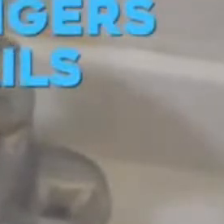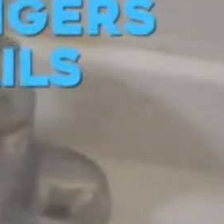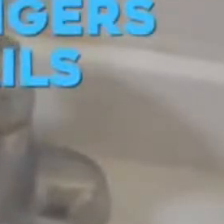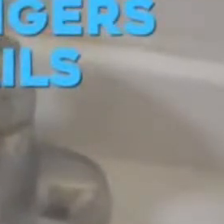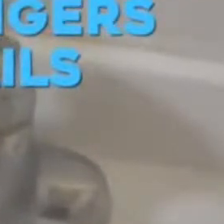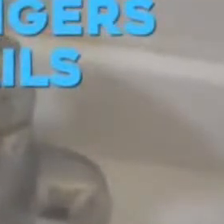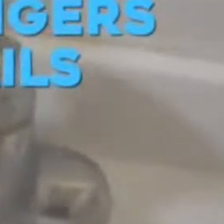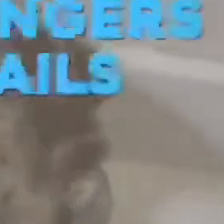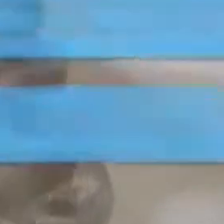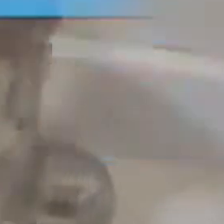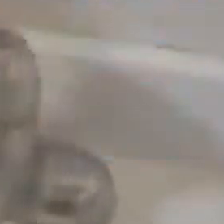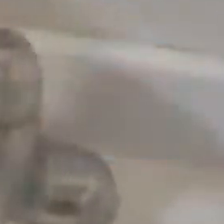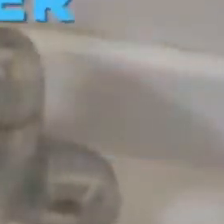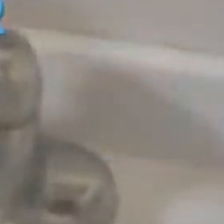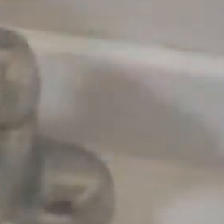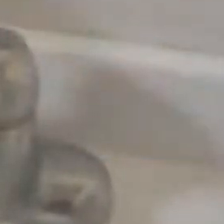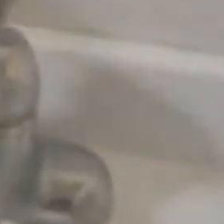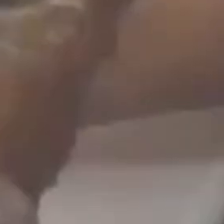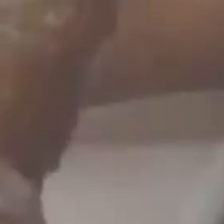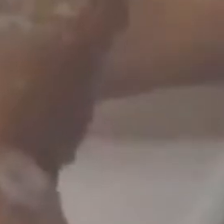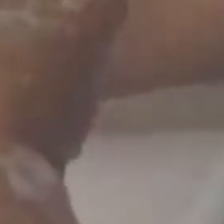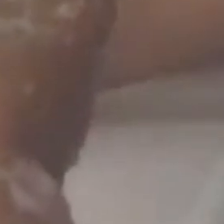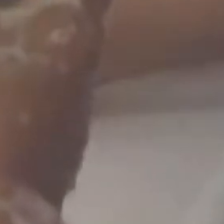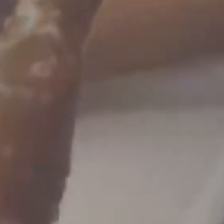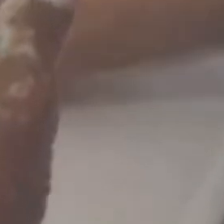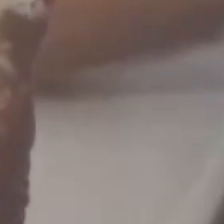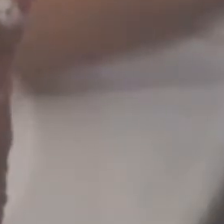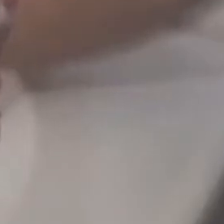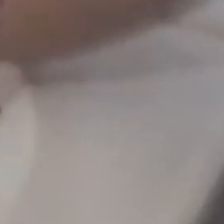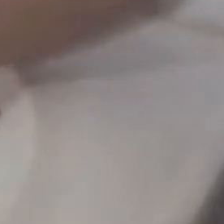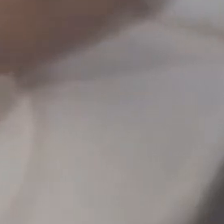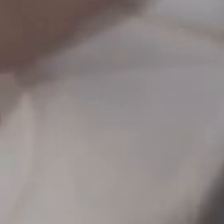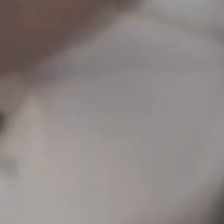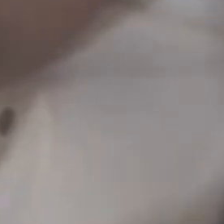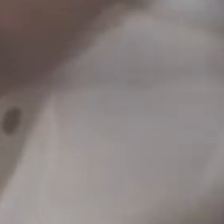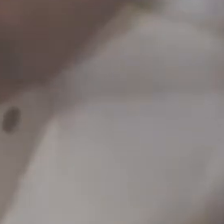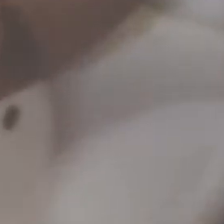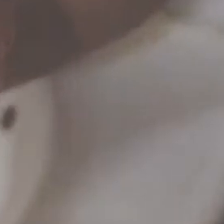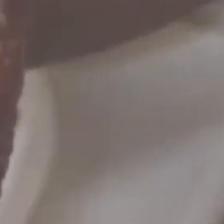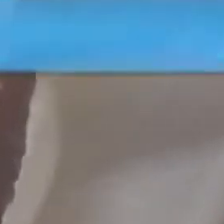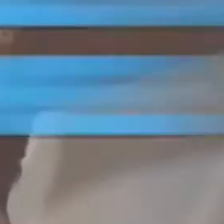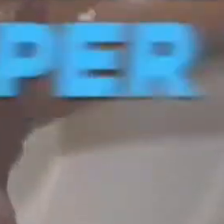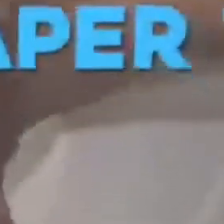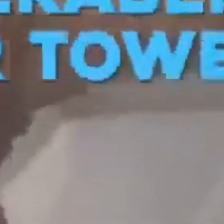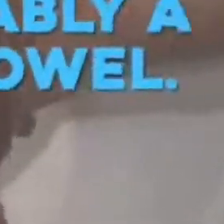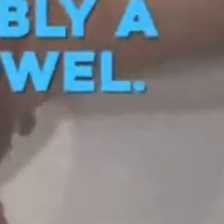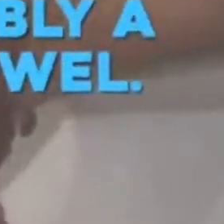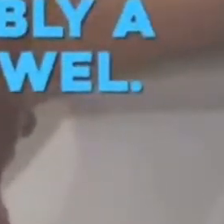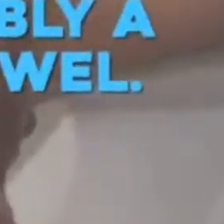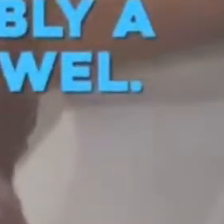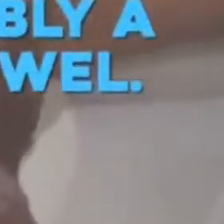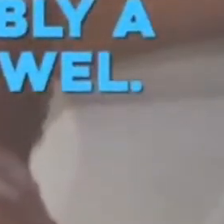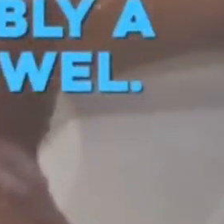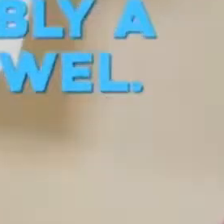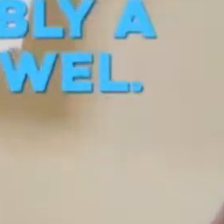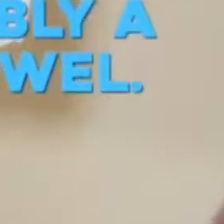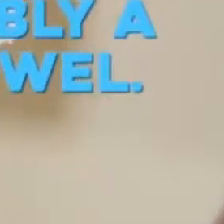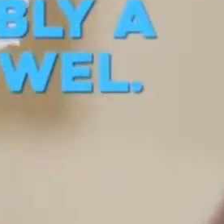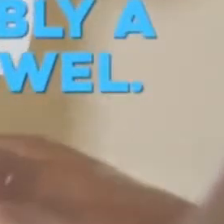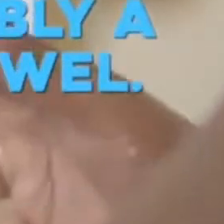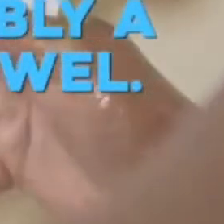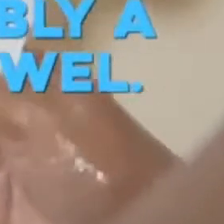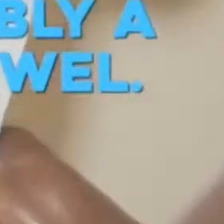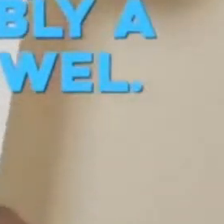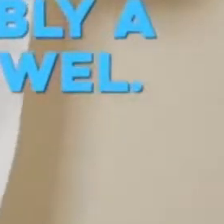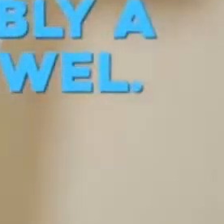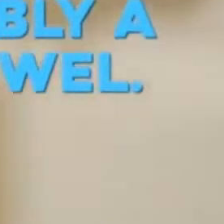and around the nails. Rinse hands under running water. Use something clean to